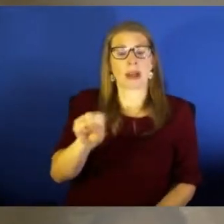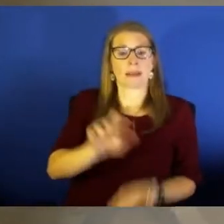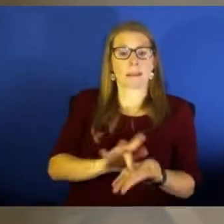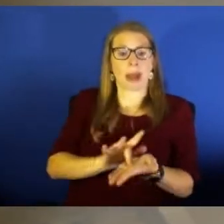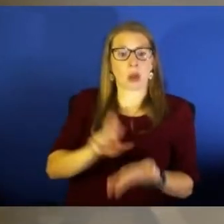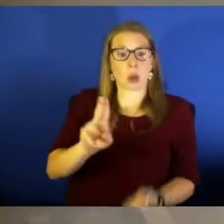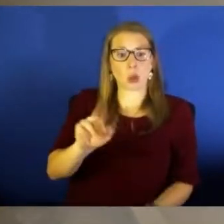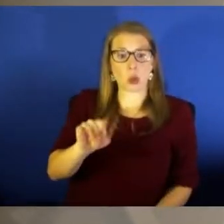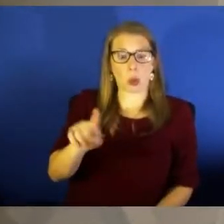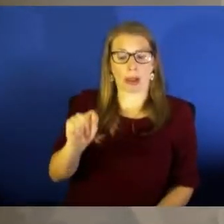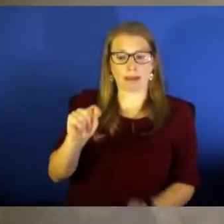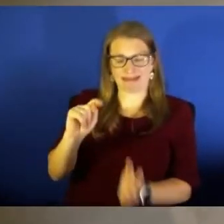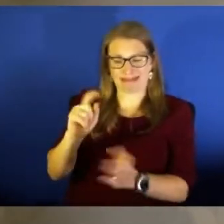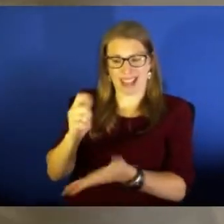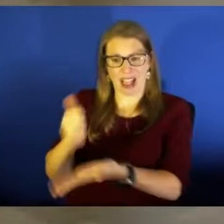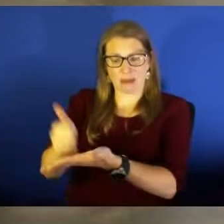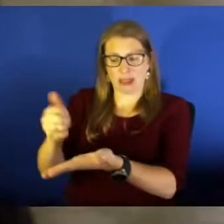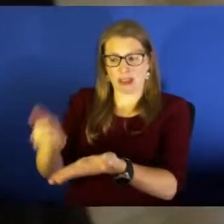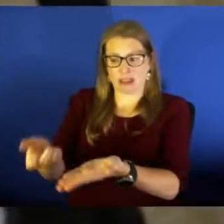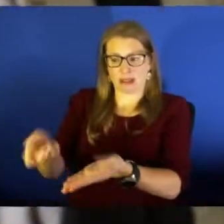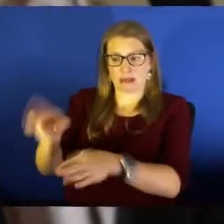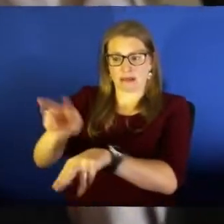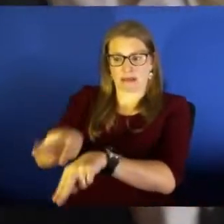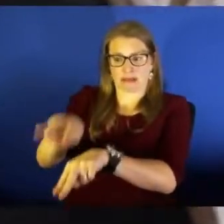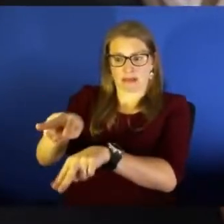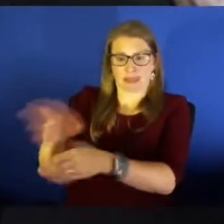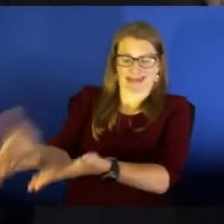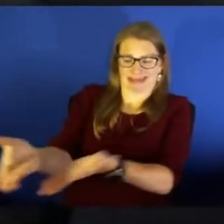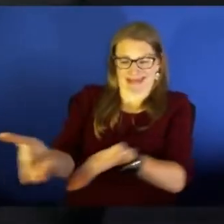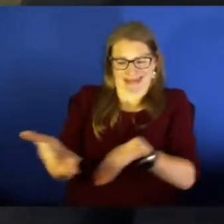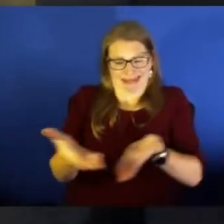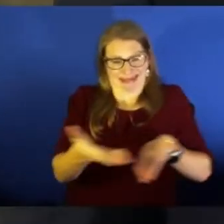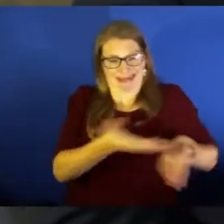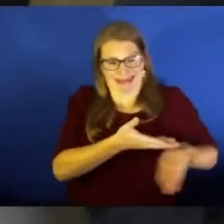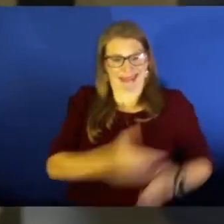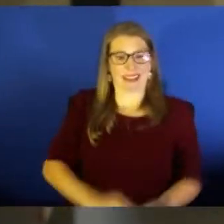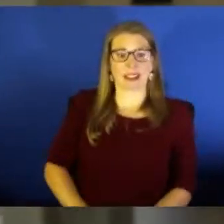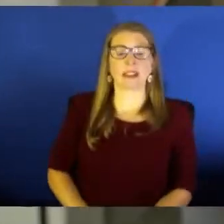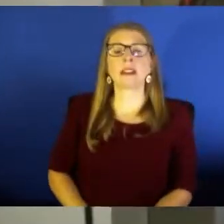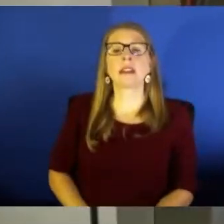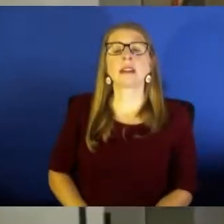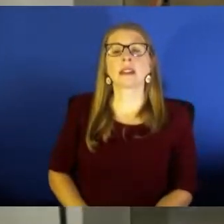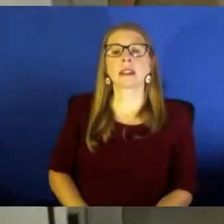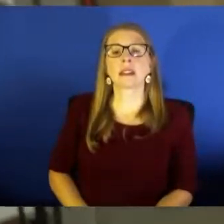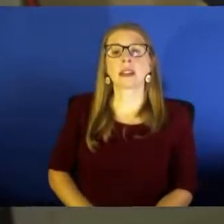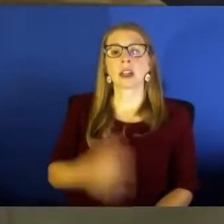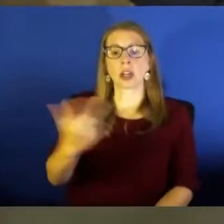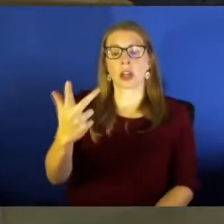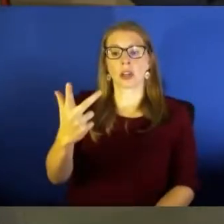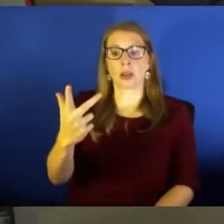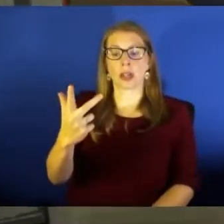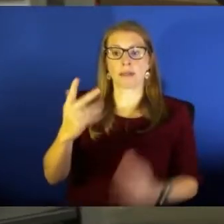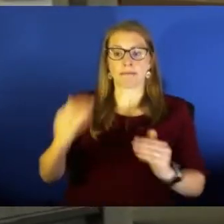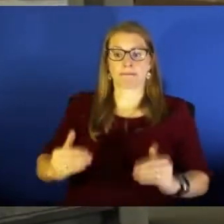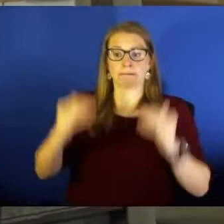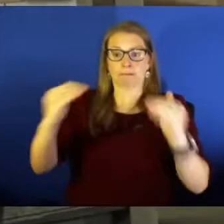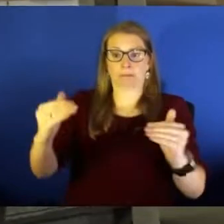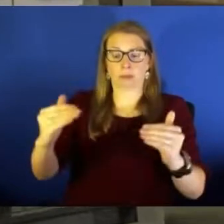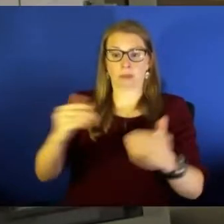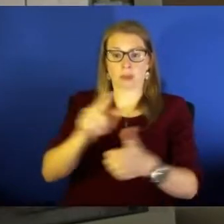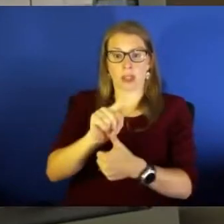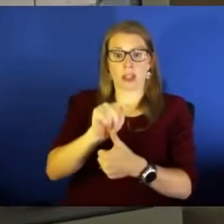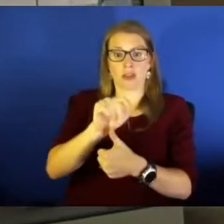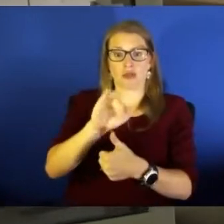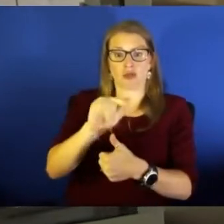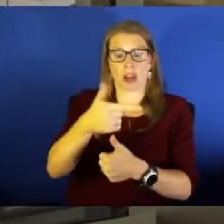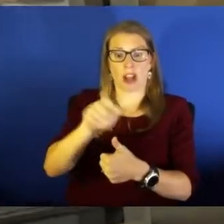then would help transport the wounded. So, Matt, you said there were three major medical advancements that came. You said triage was one of them. What were the triage, and then the